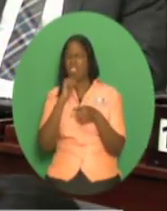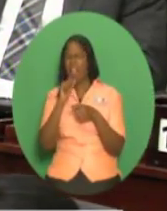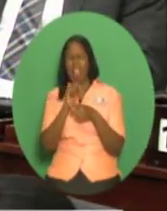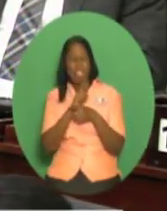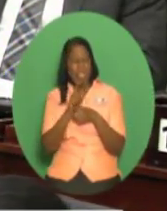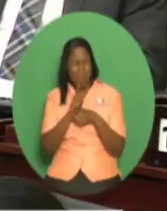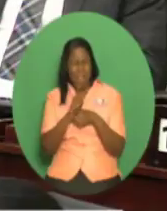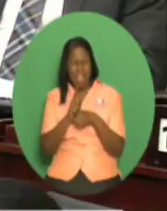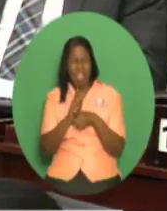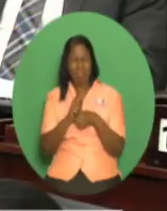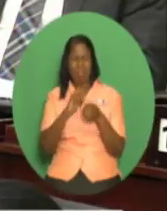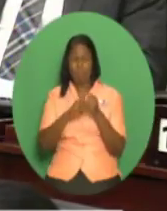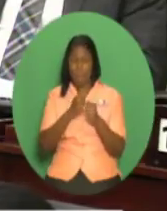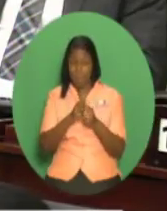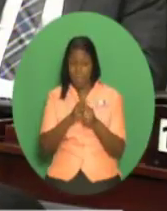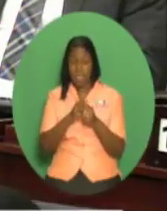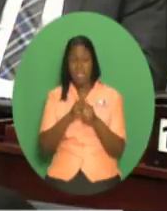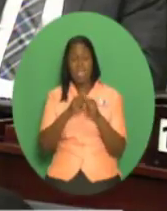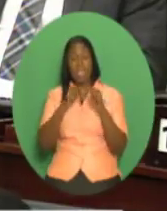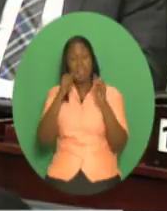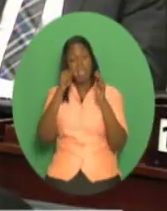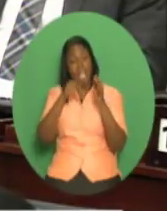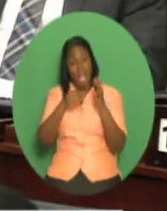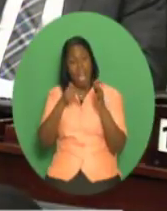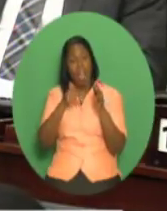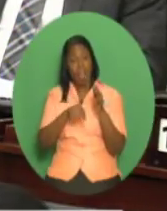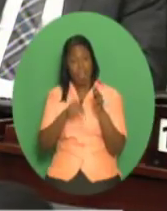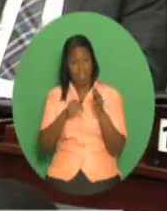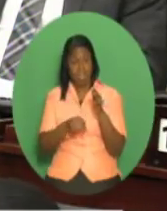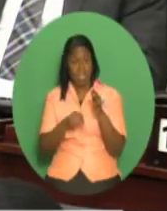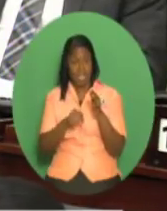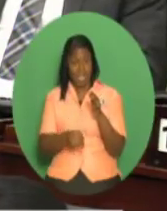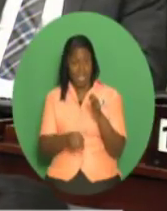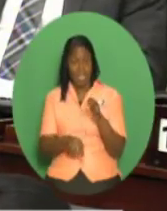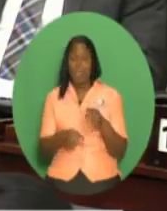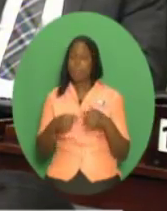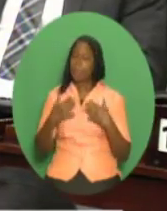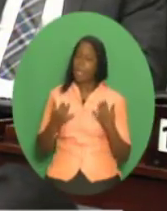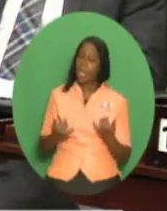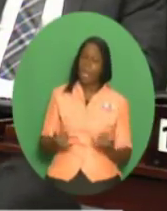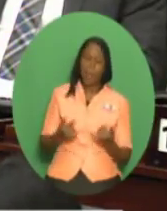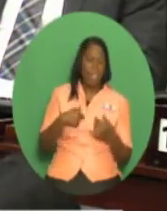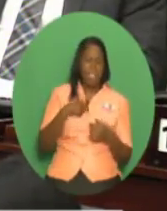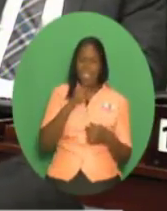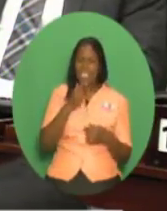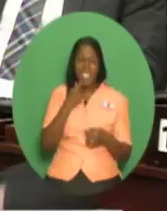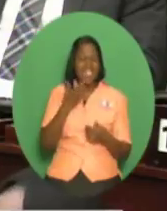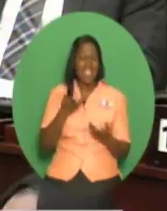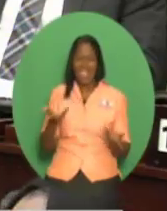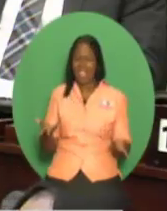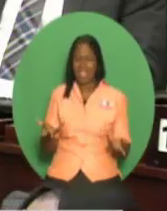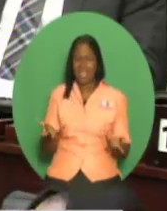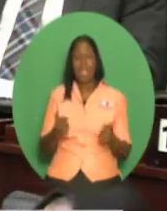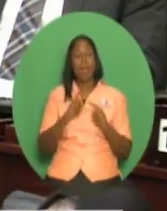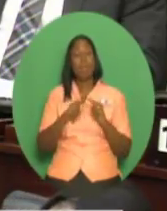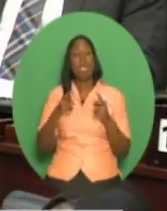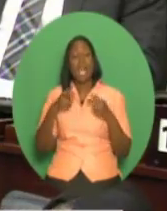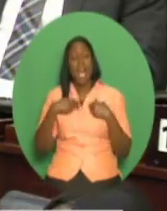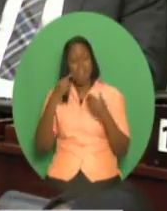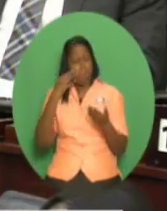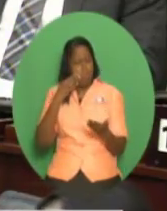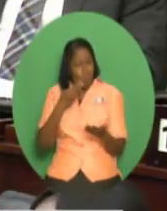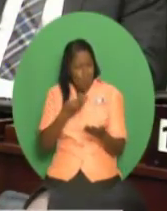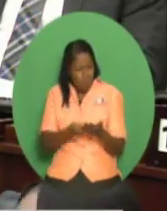am basing this on evidence that we have been able to garner from reports from our